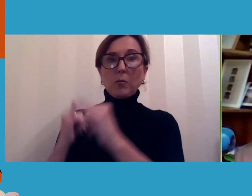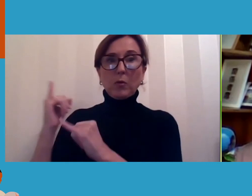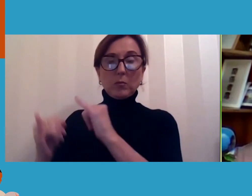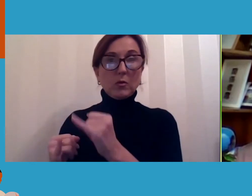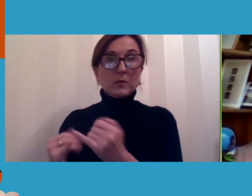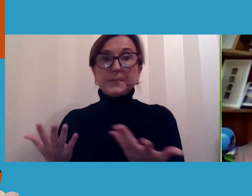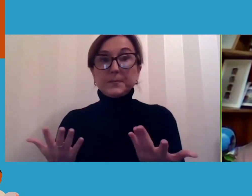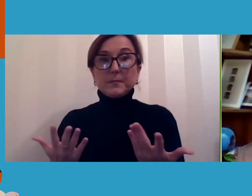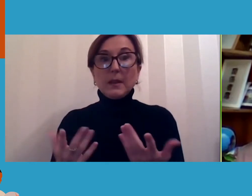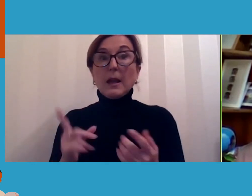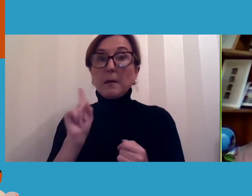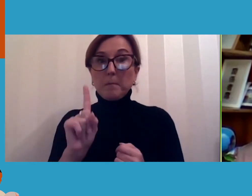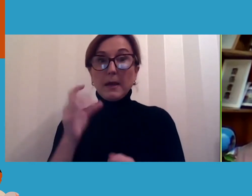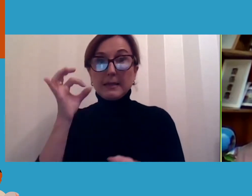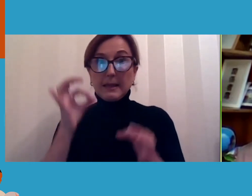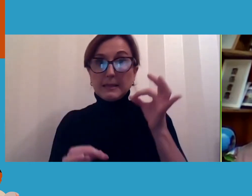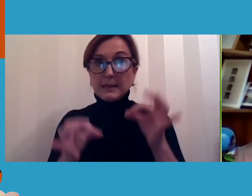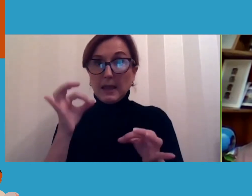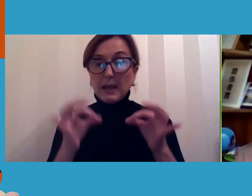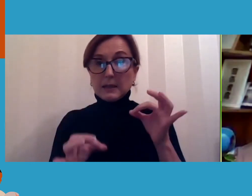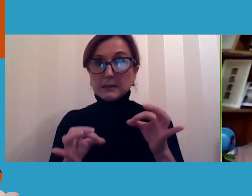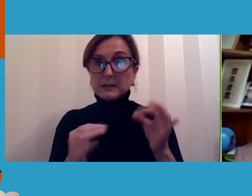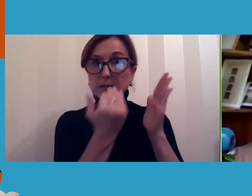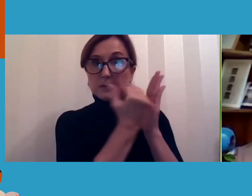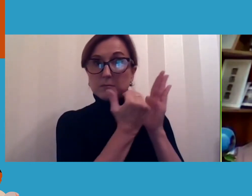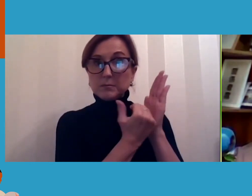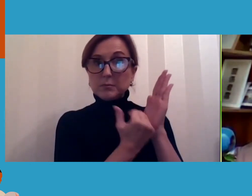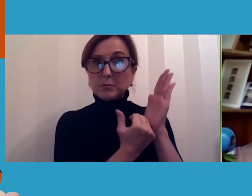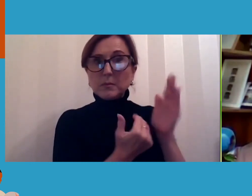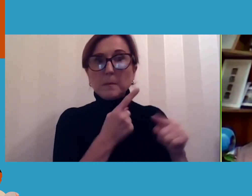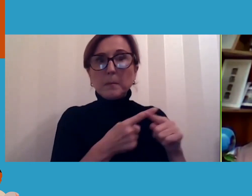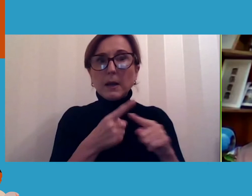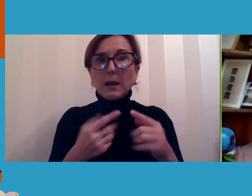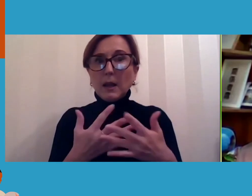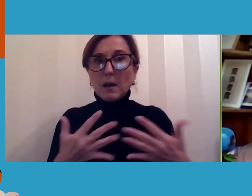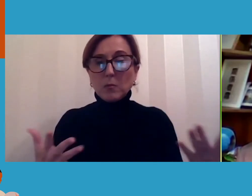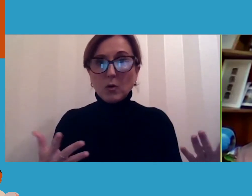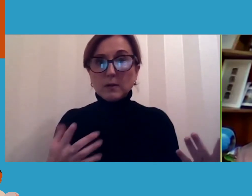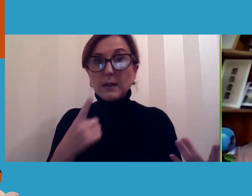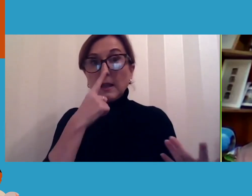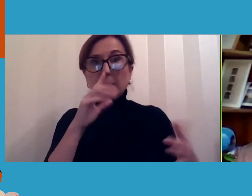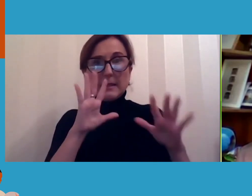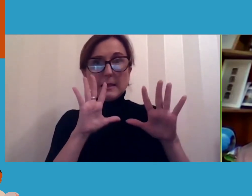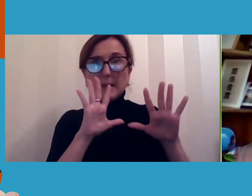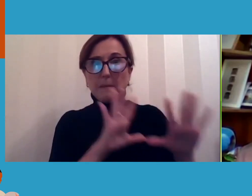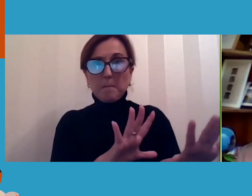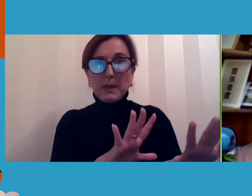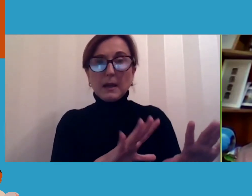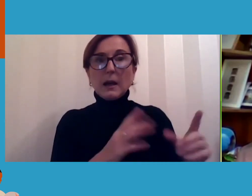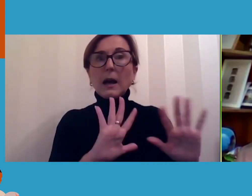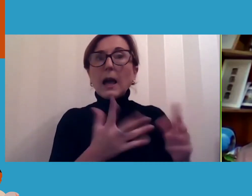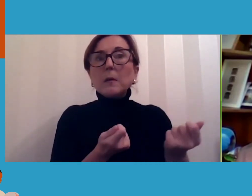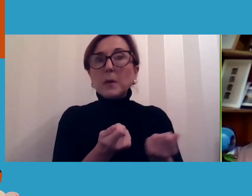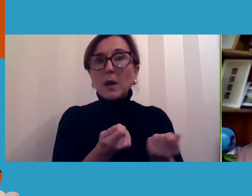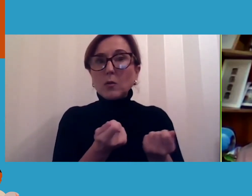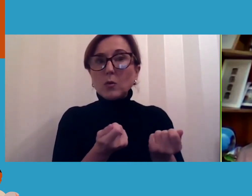That's why in our society we have a prevailing opinion that it is